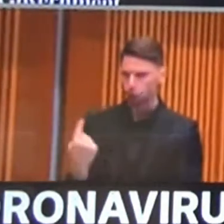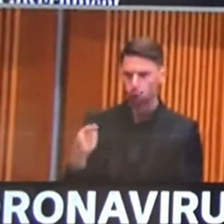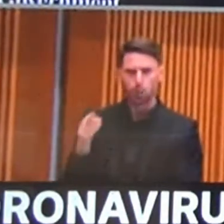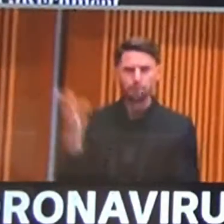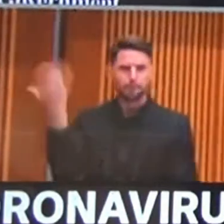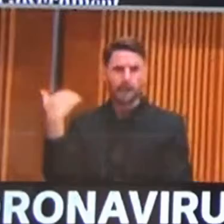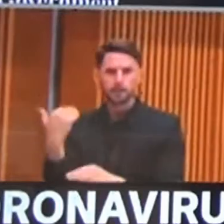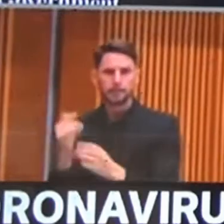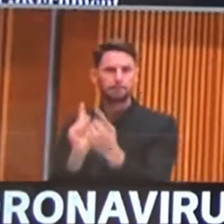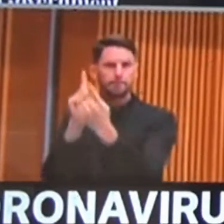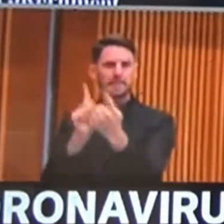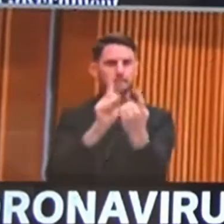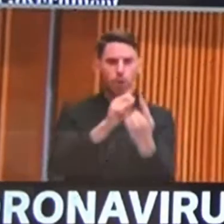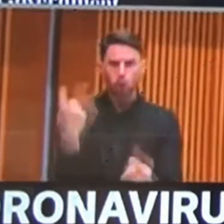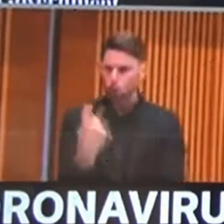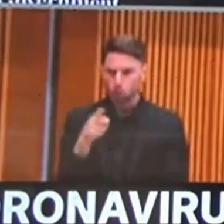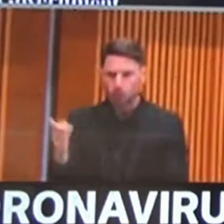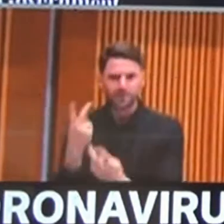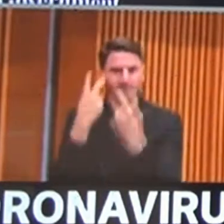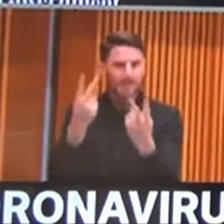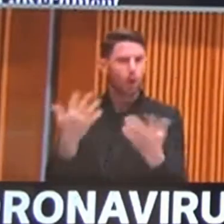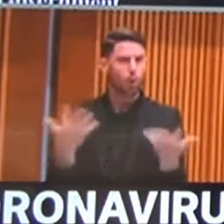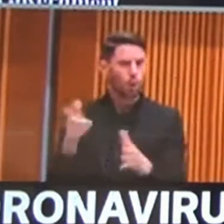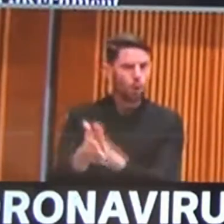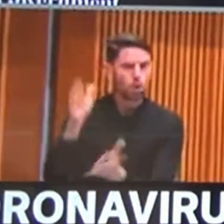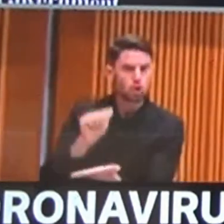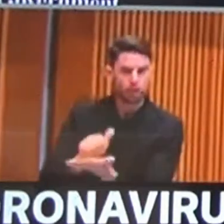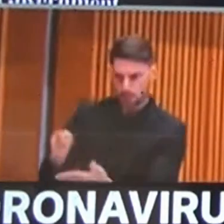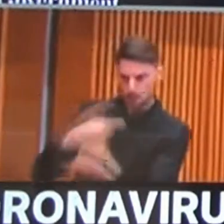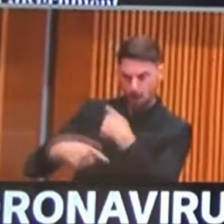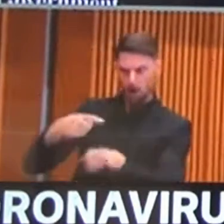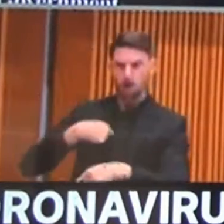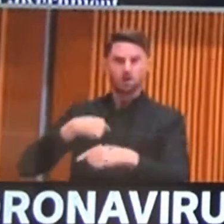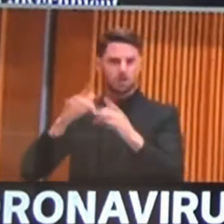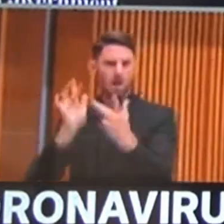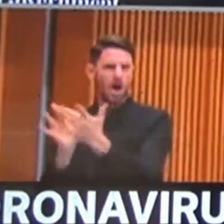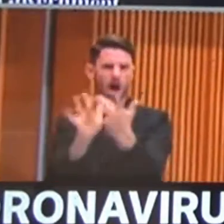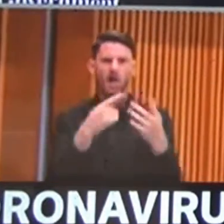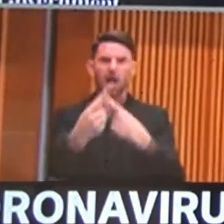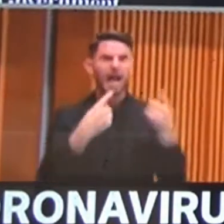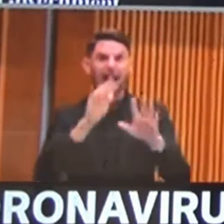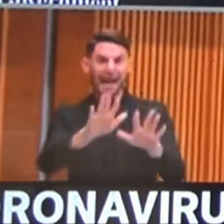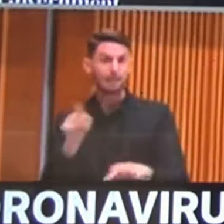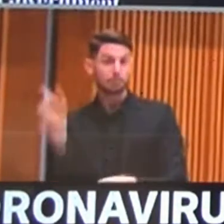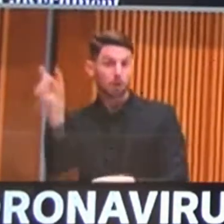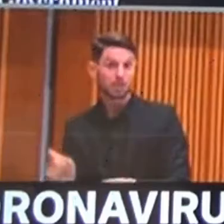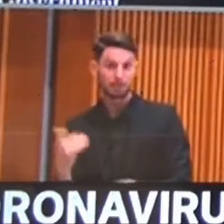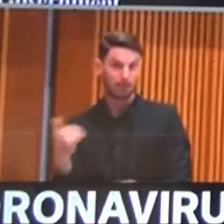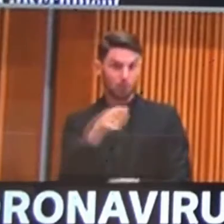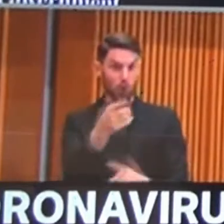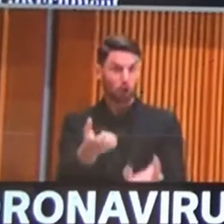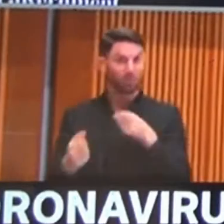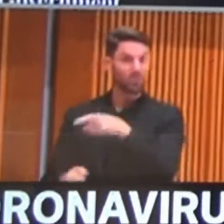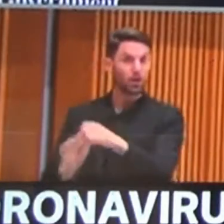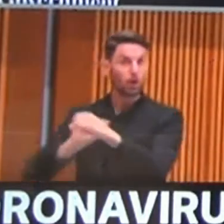contacts to alert people when they are at risk. And the importance of that is that it's about finding all of